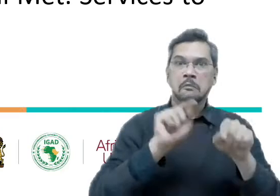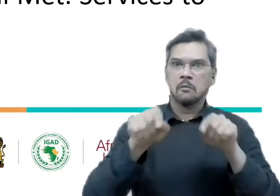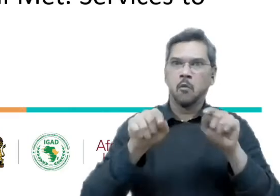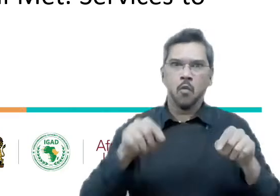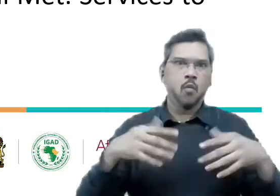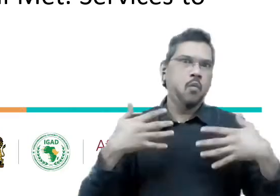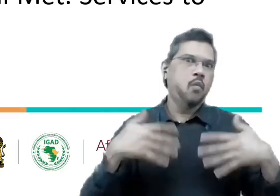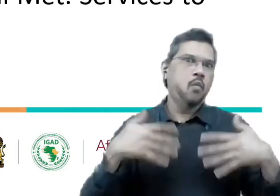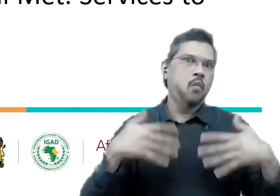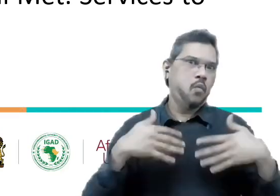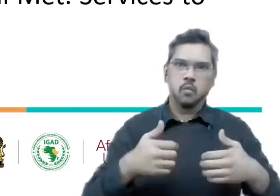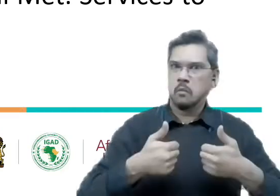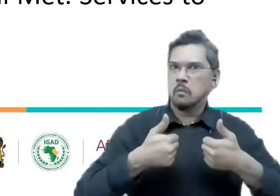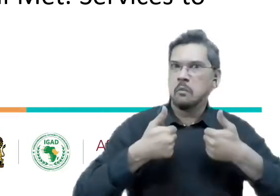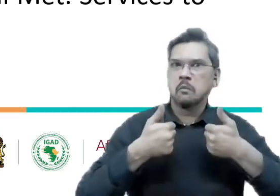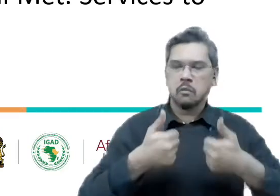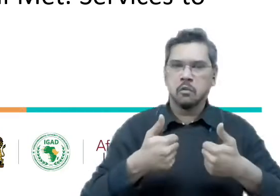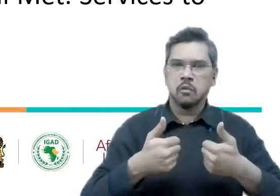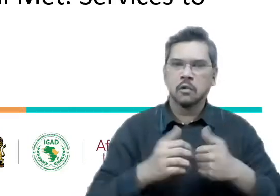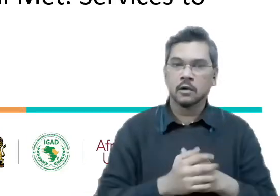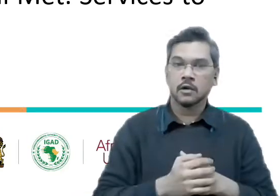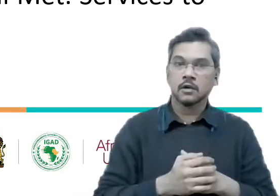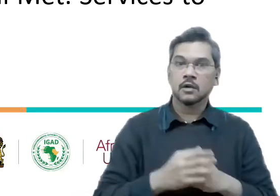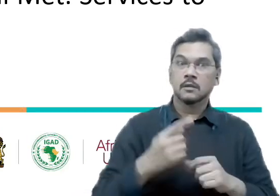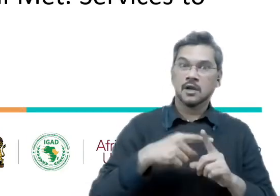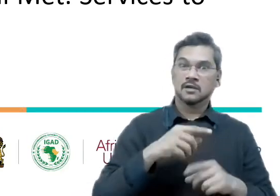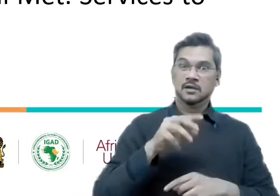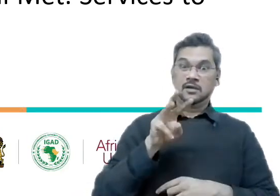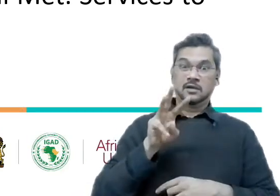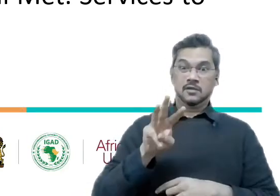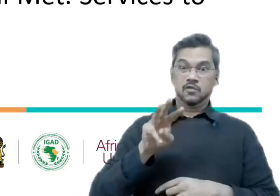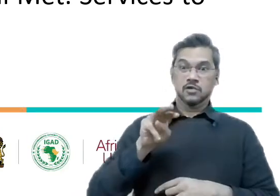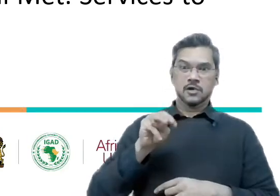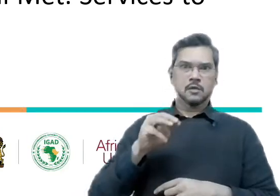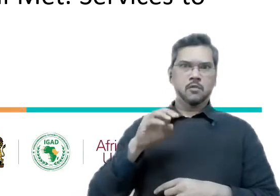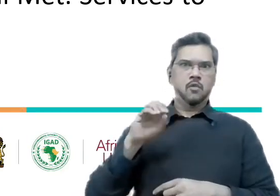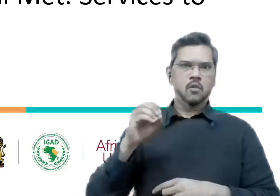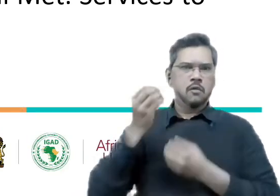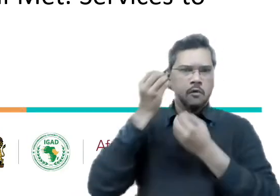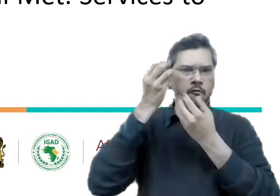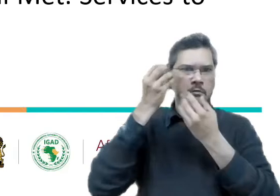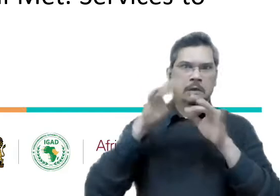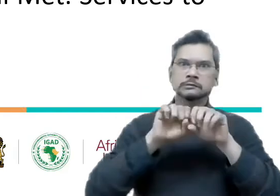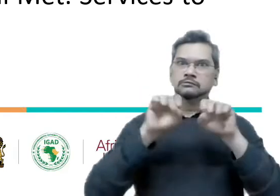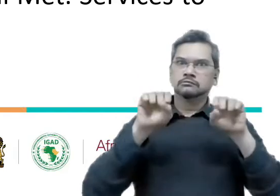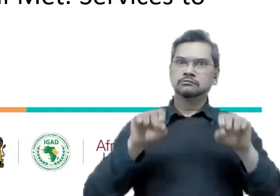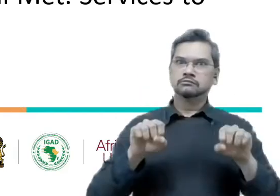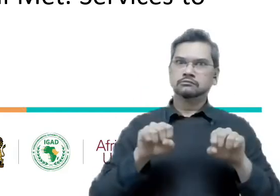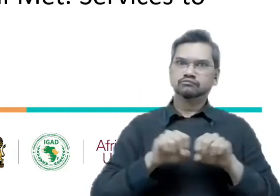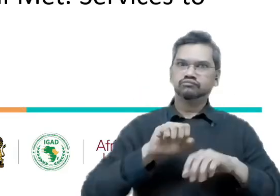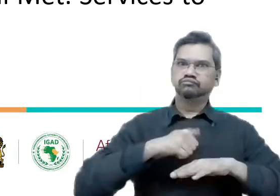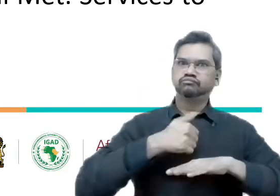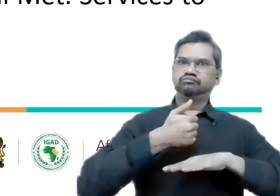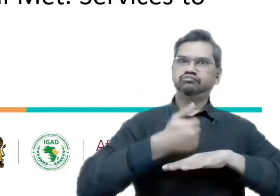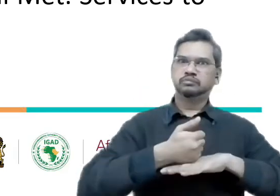such as WMO information systems, which now allows national meteorological services to now don't